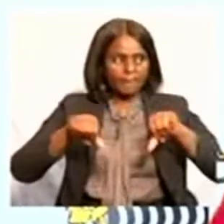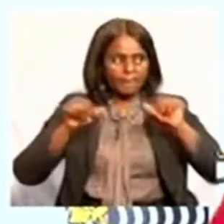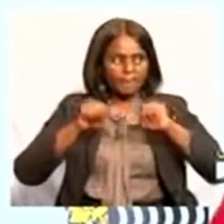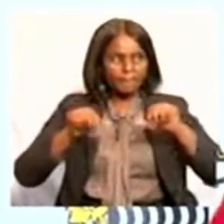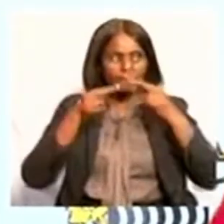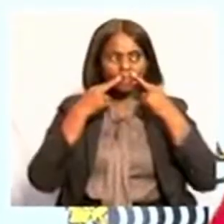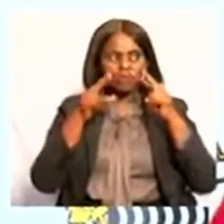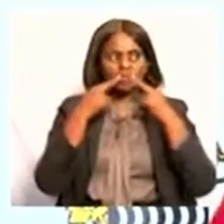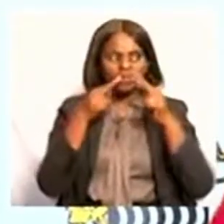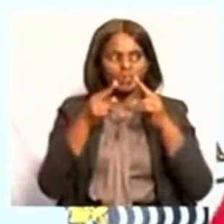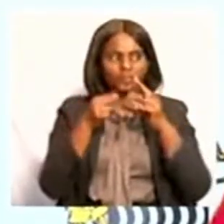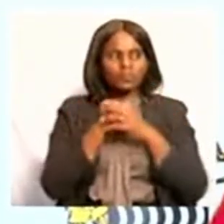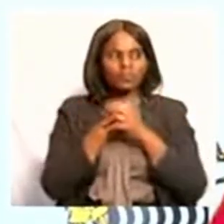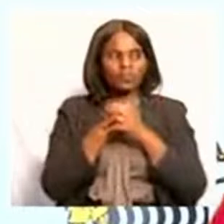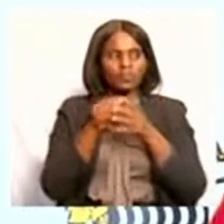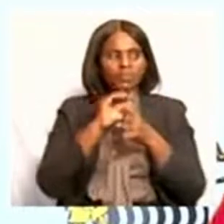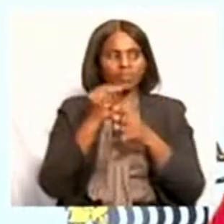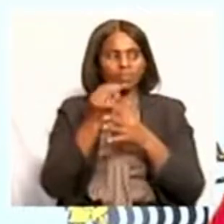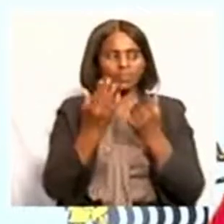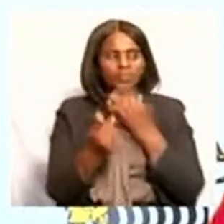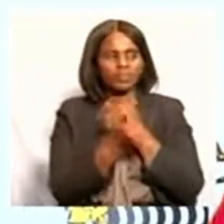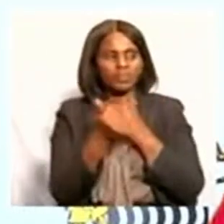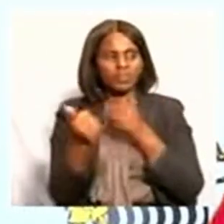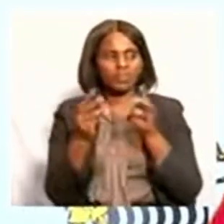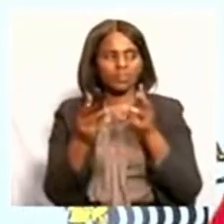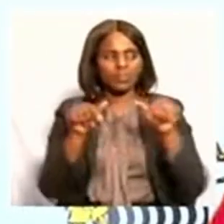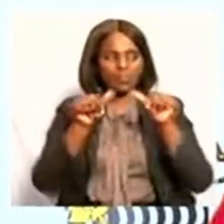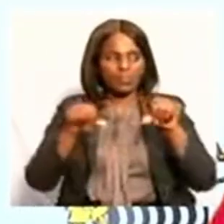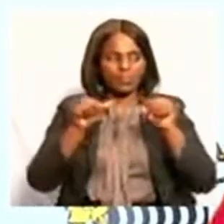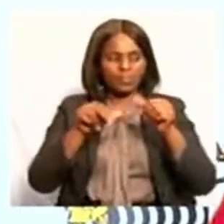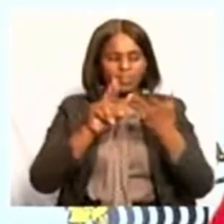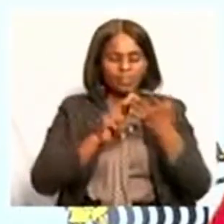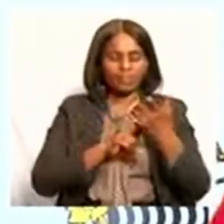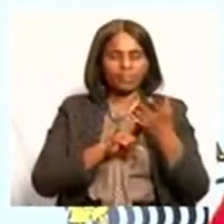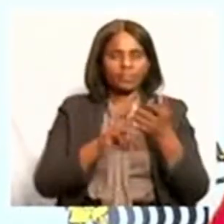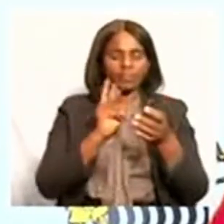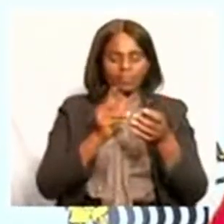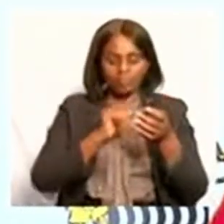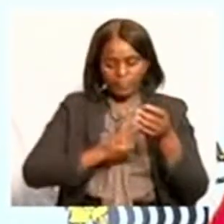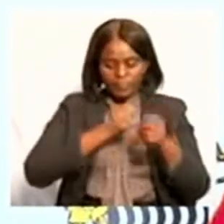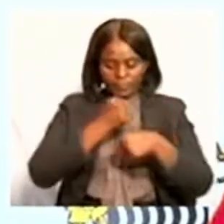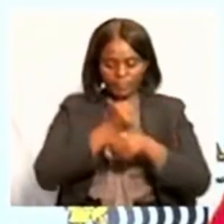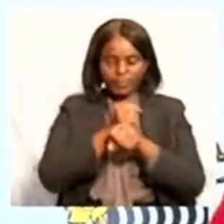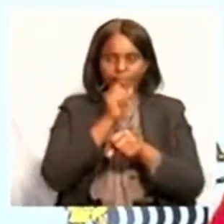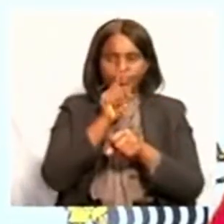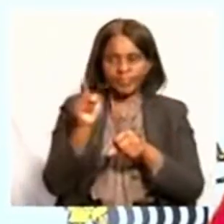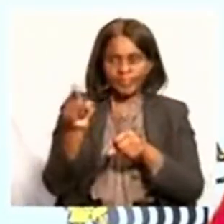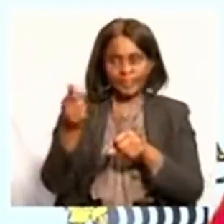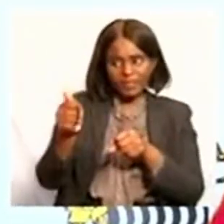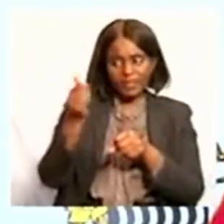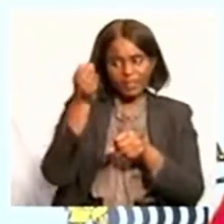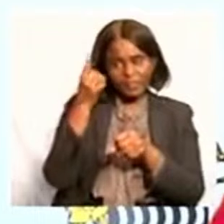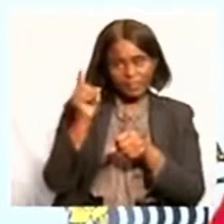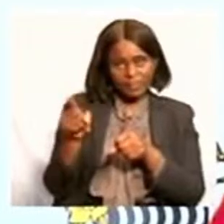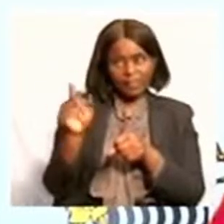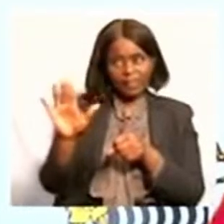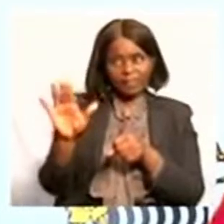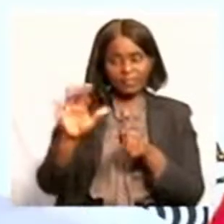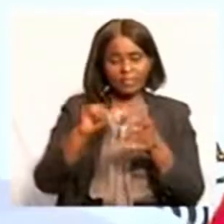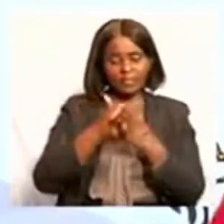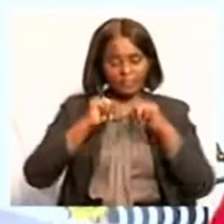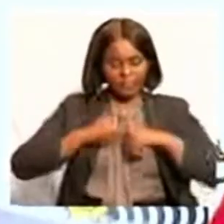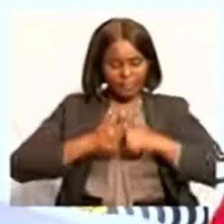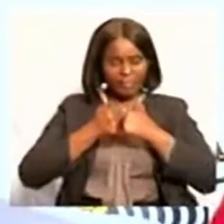findings, or in other words, the audit reports. So we ensure that they understand how